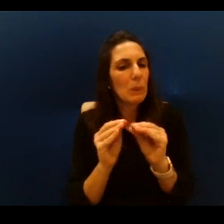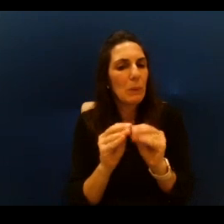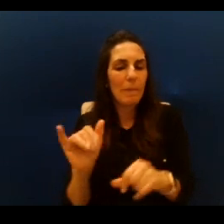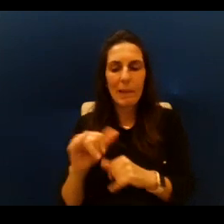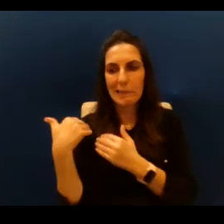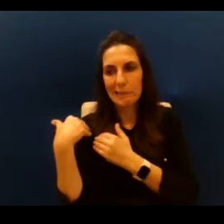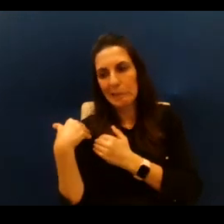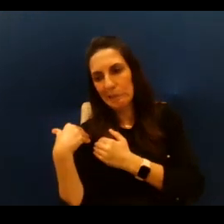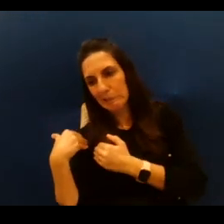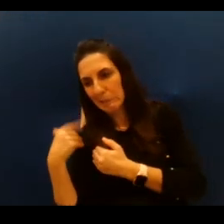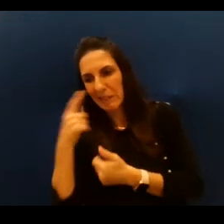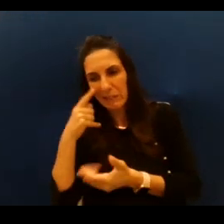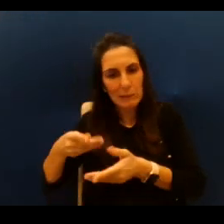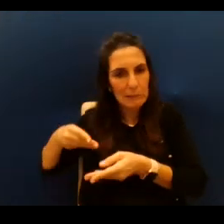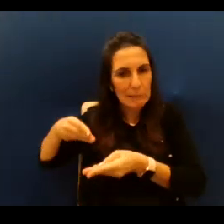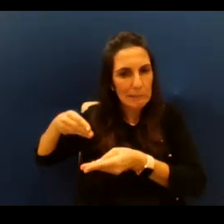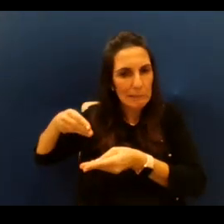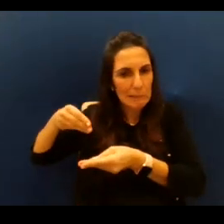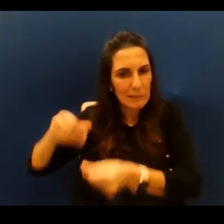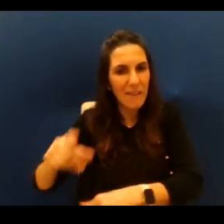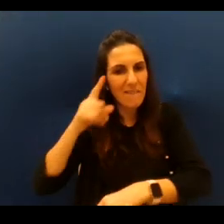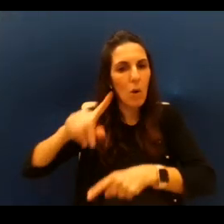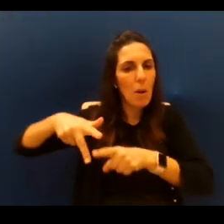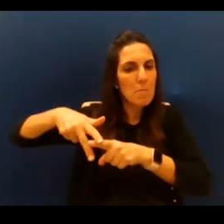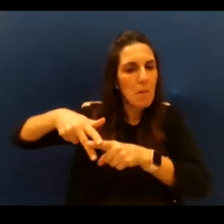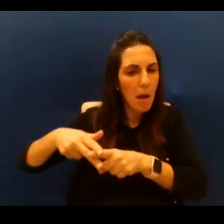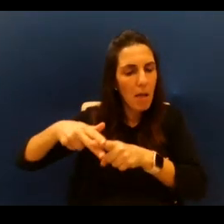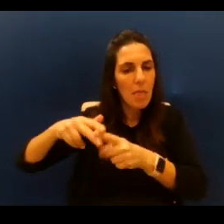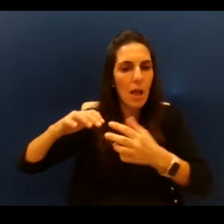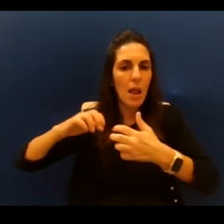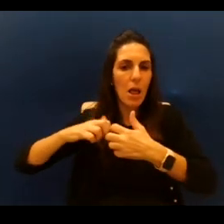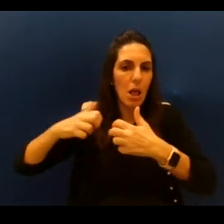to them for the mechanical, electrical, plumbing, as well as the ADA